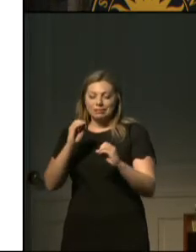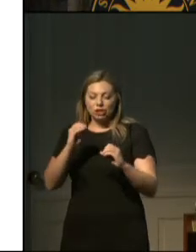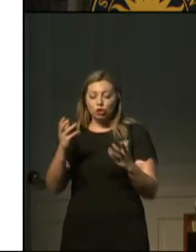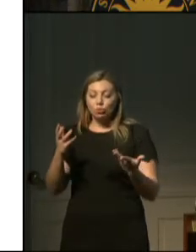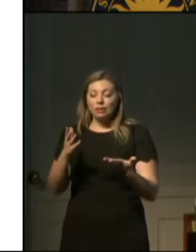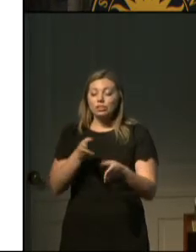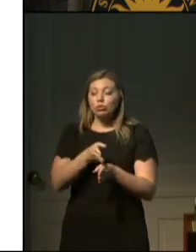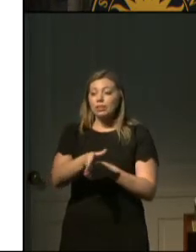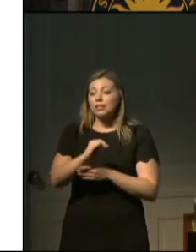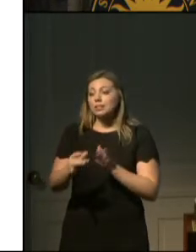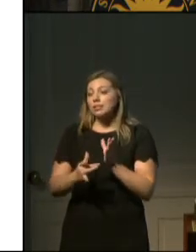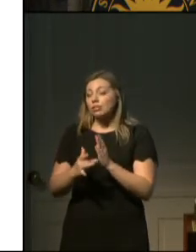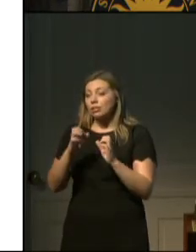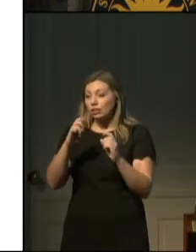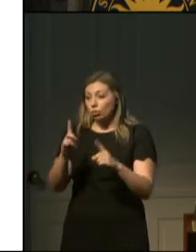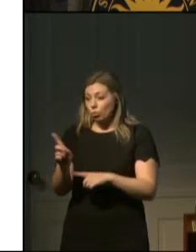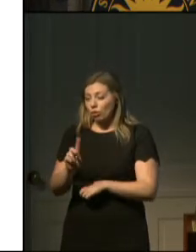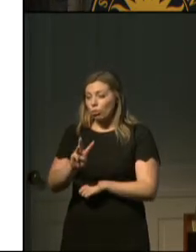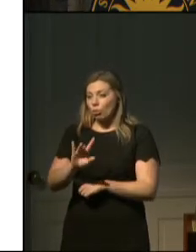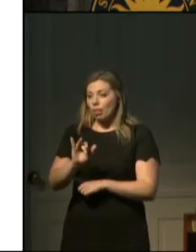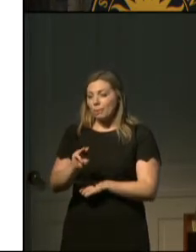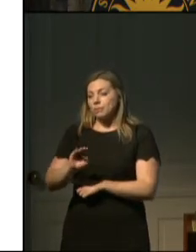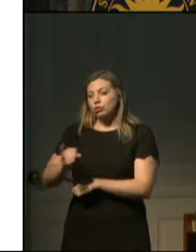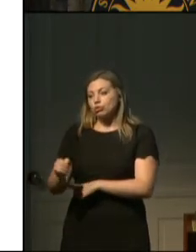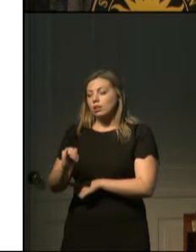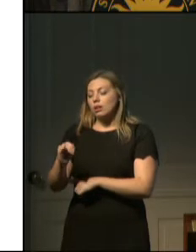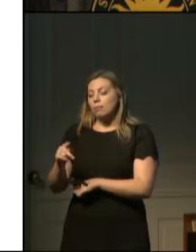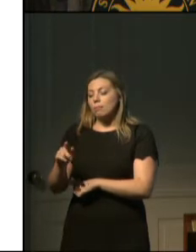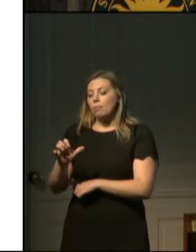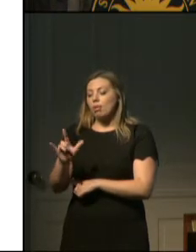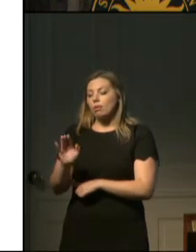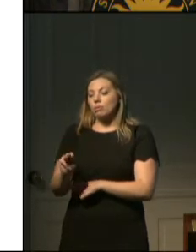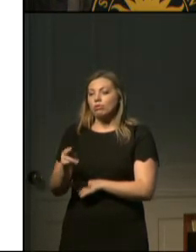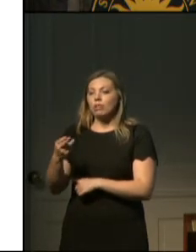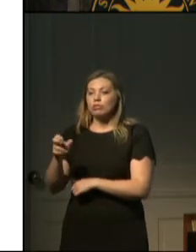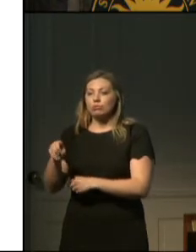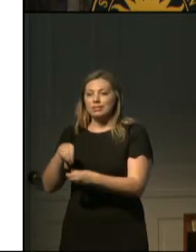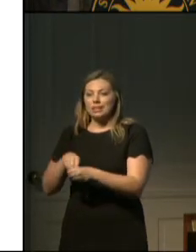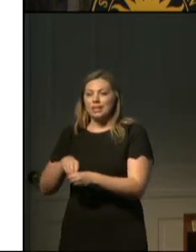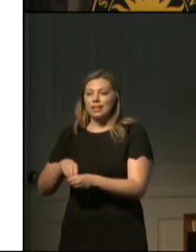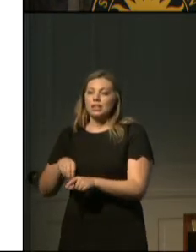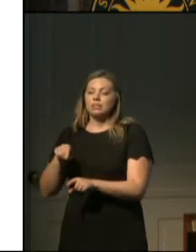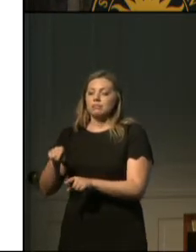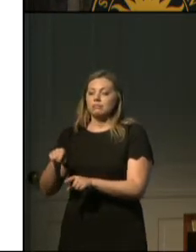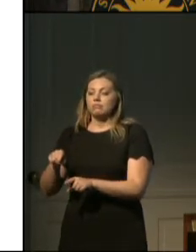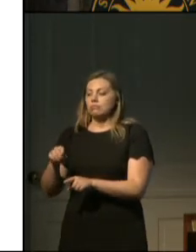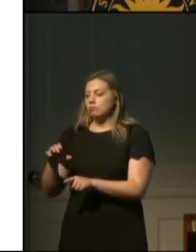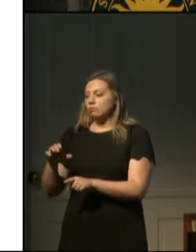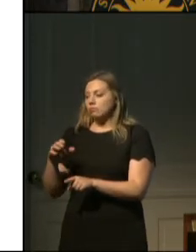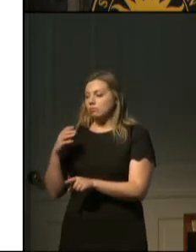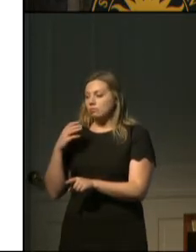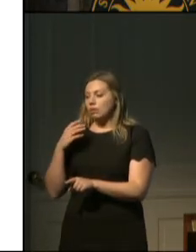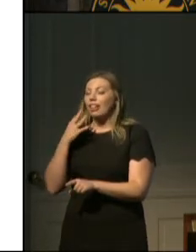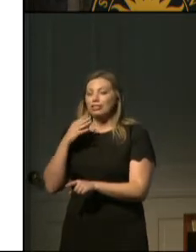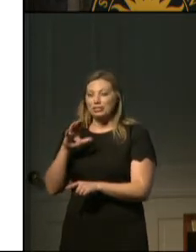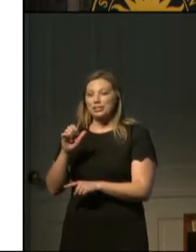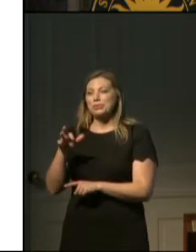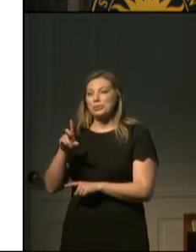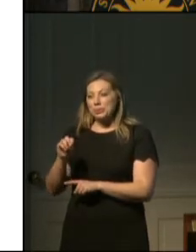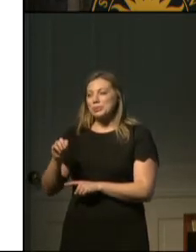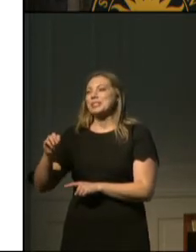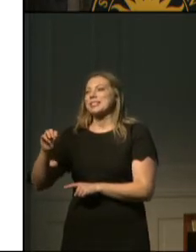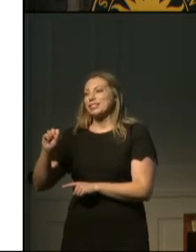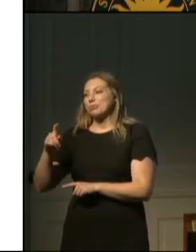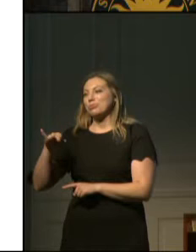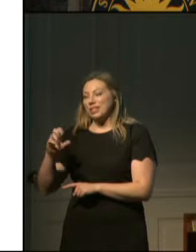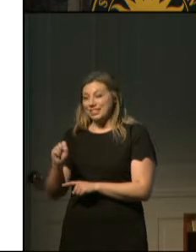technical education at William J. Palmer High School in Colorado Springs. He's going to talk about how he has engaged his high